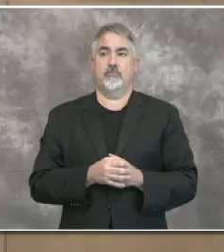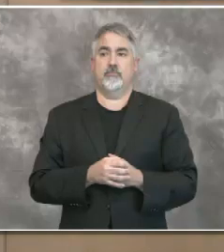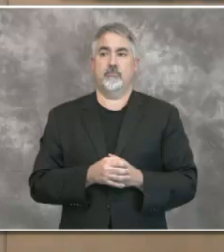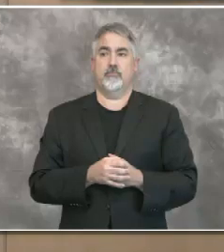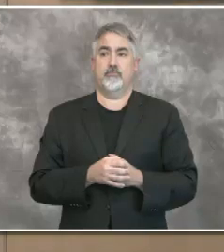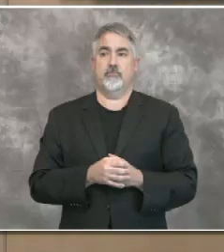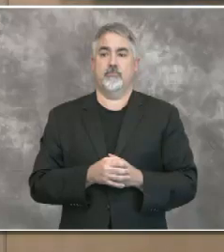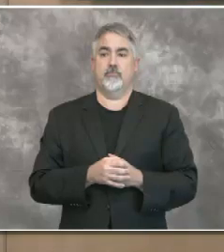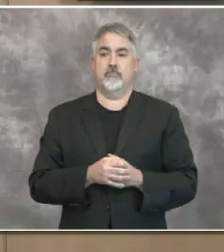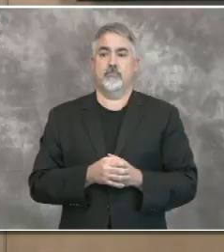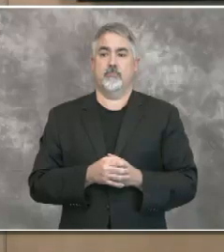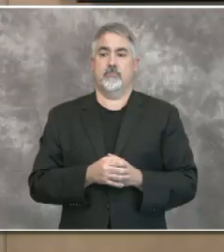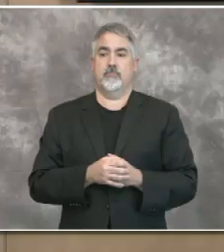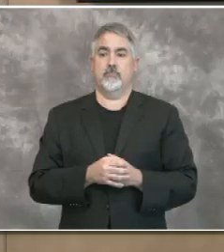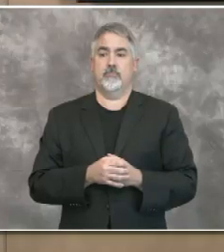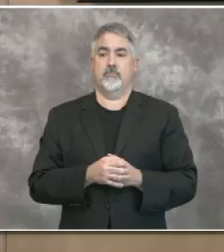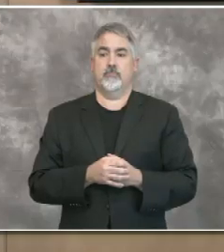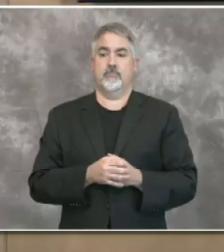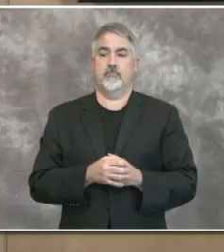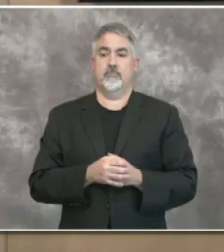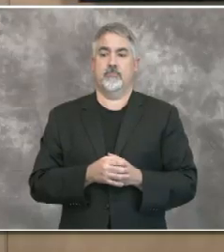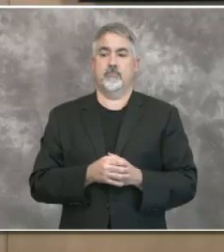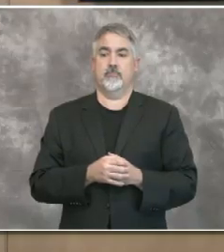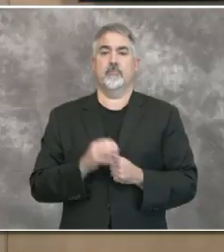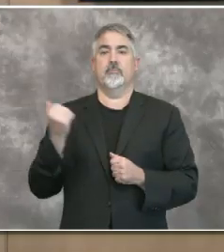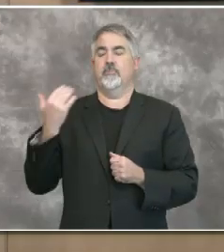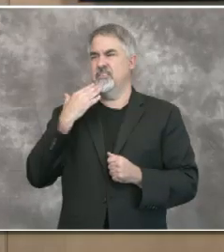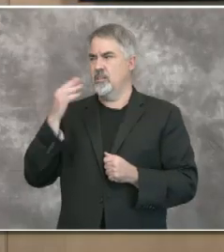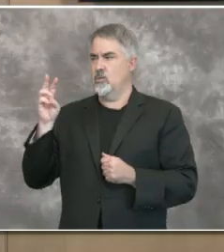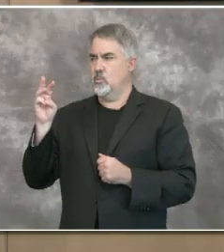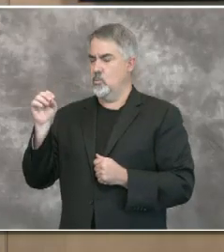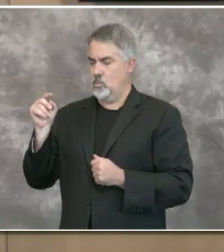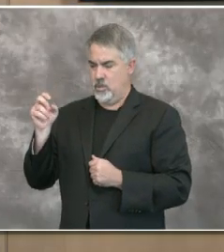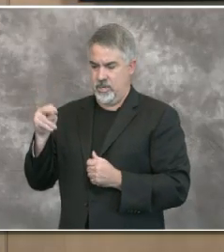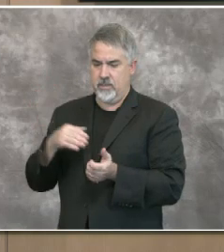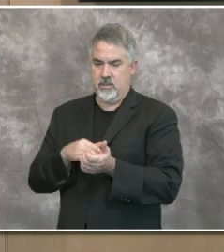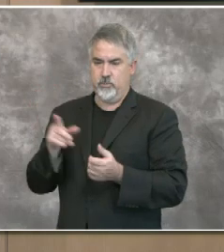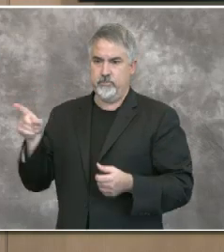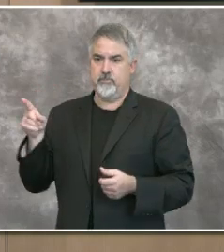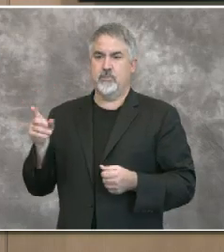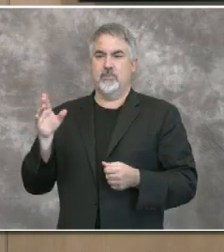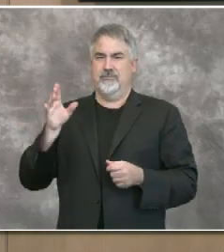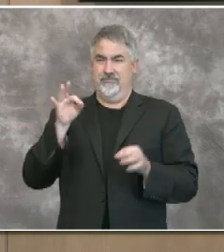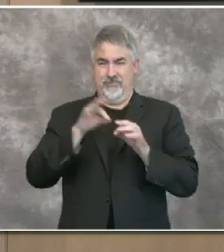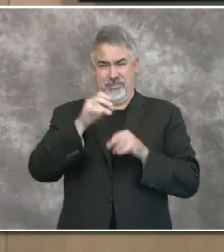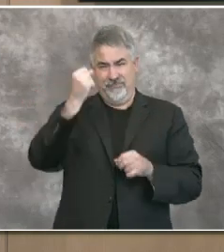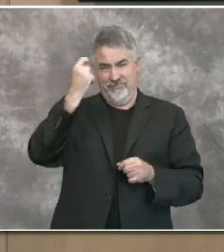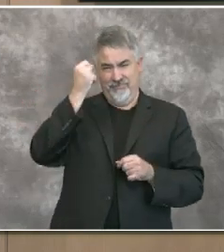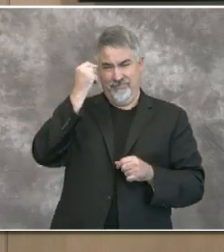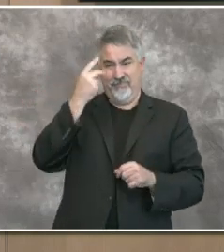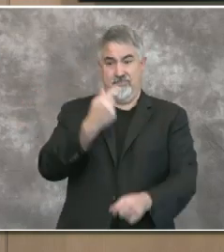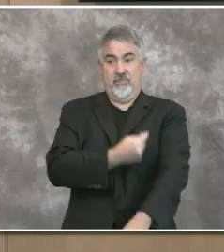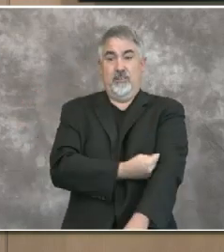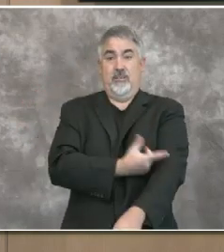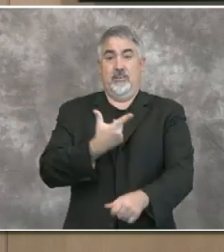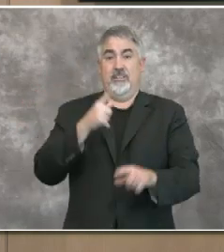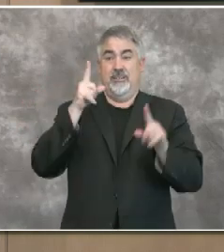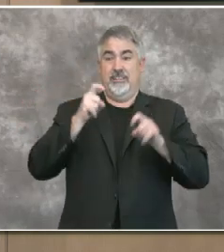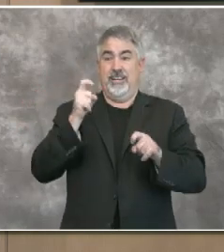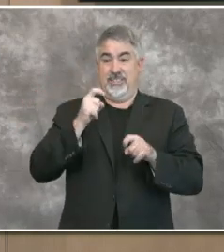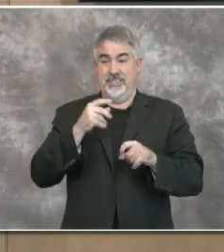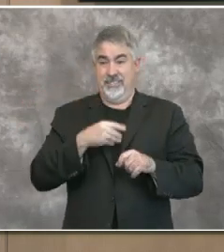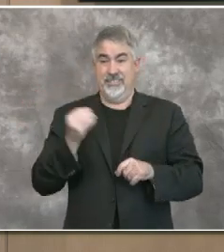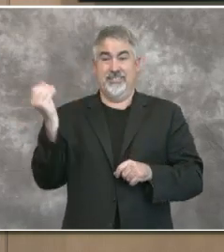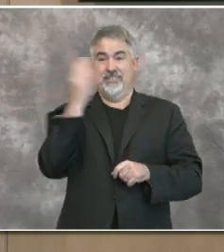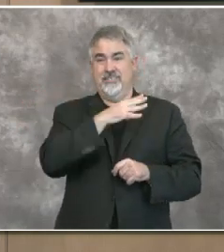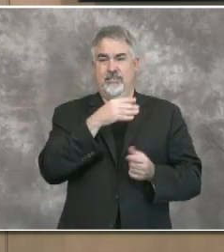Thank you, Dr. Wooten. I think it's important to understand that lab tests are ordered by physicians and by